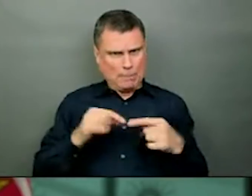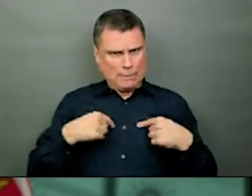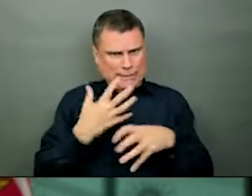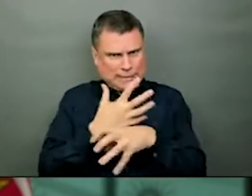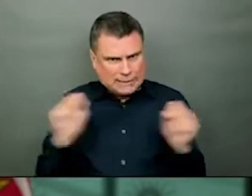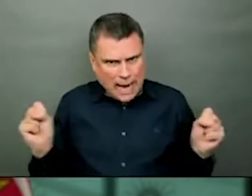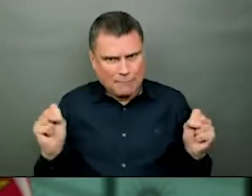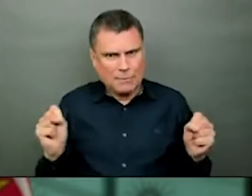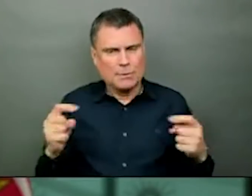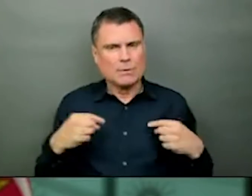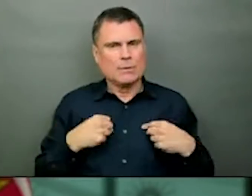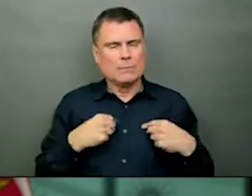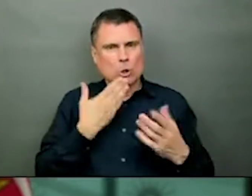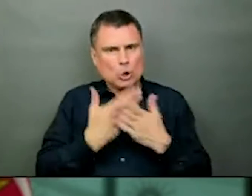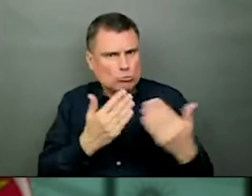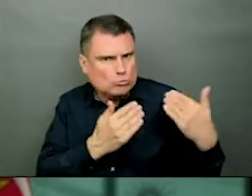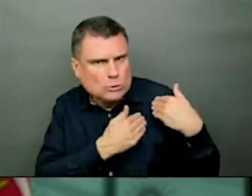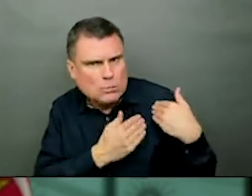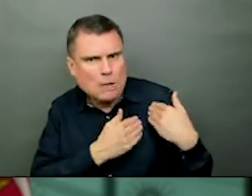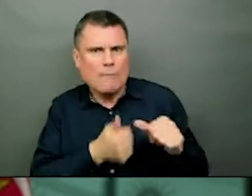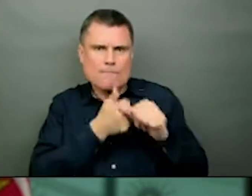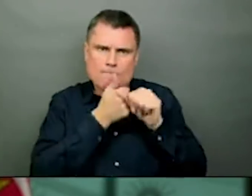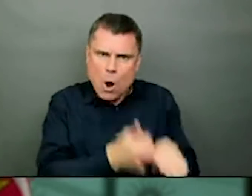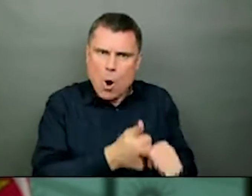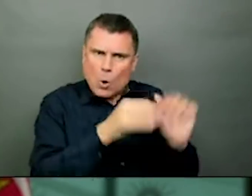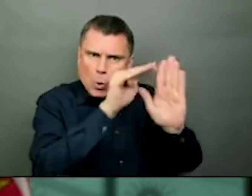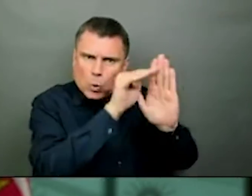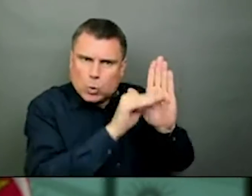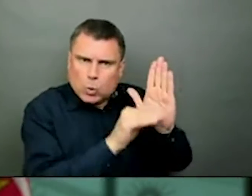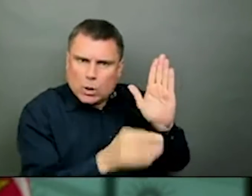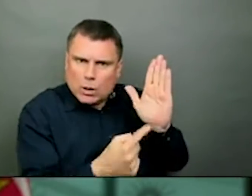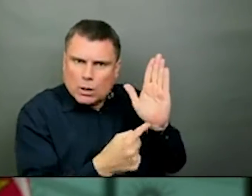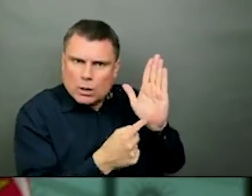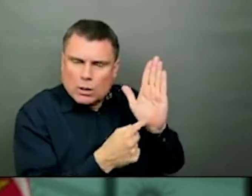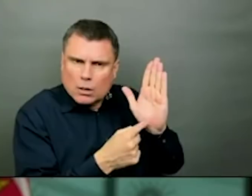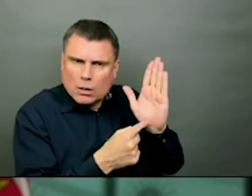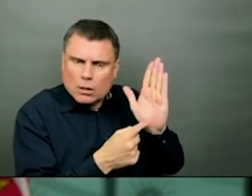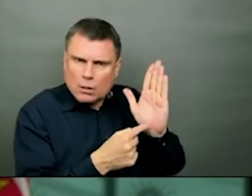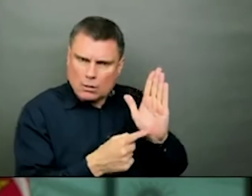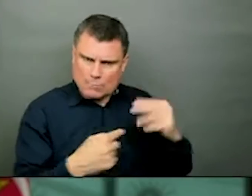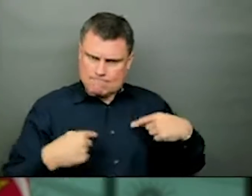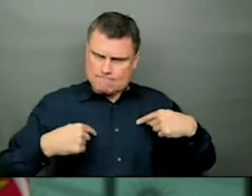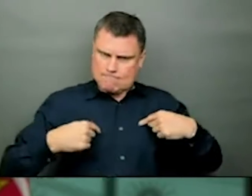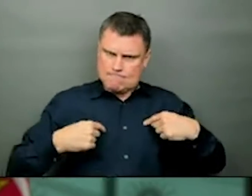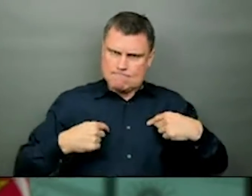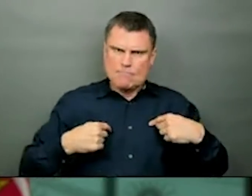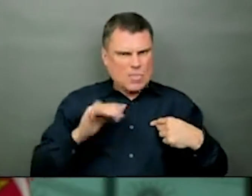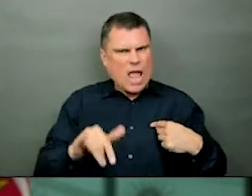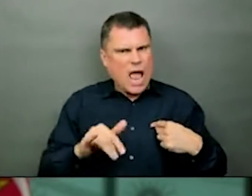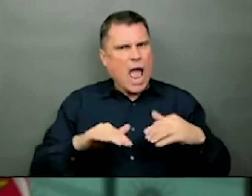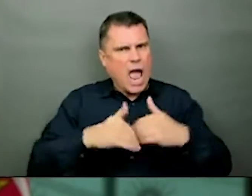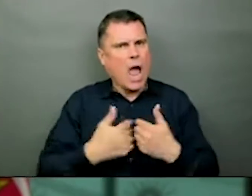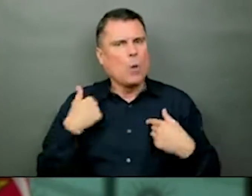variant of COVID-19. The measures we're taking right now, we're finding controls variants of